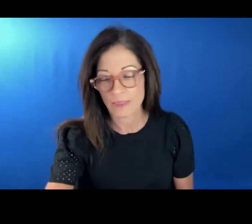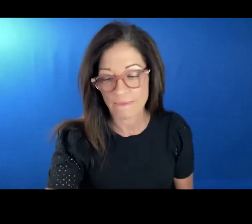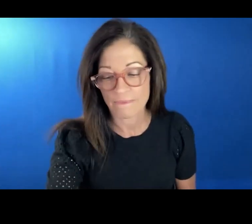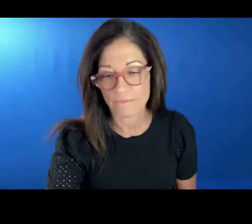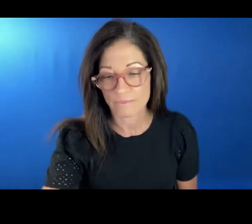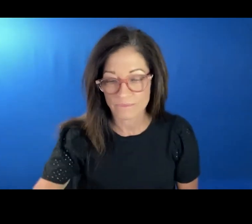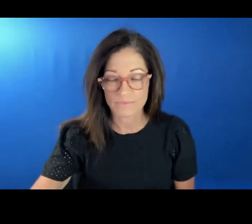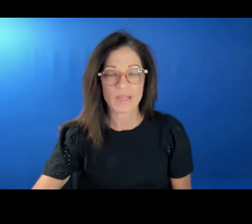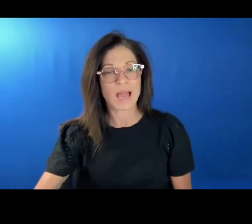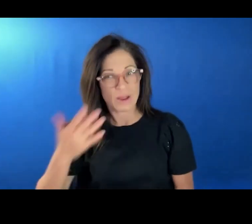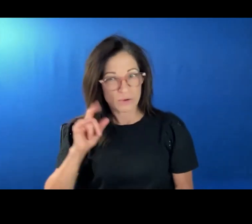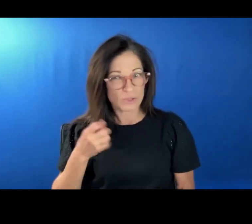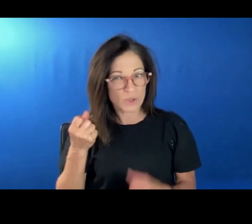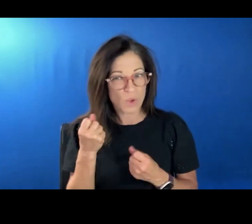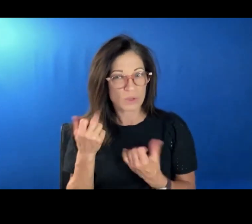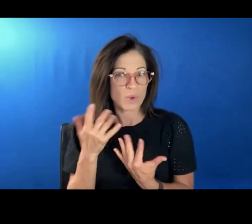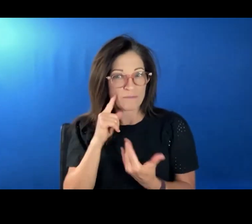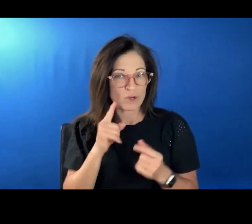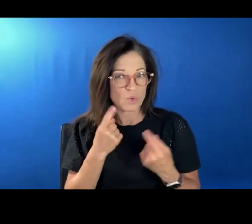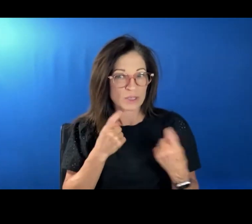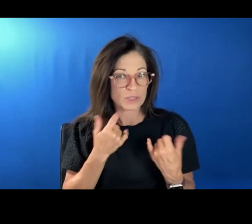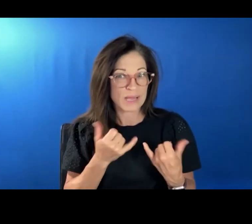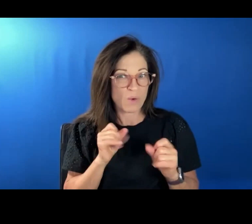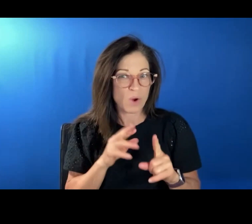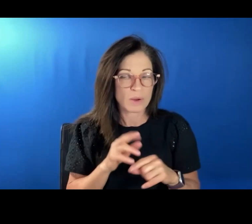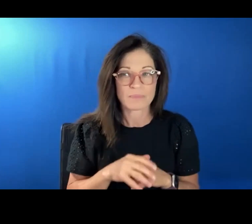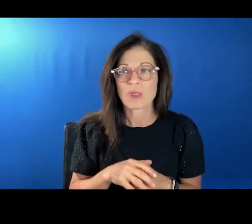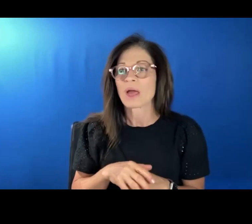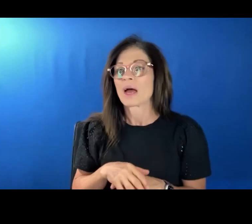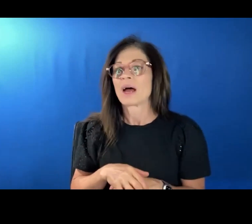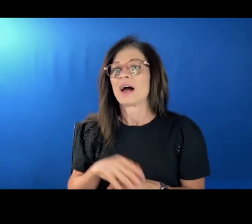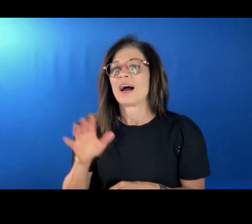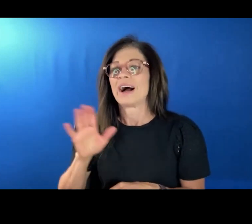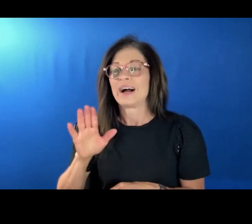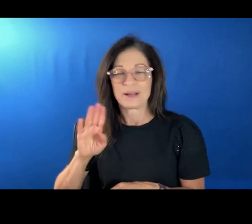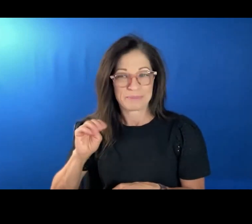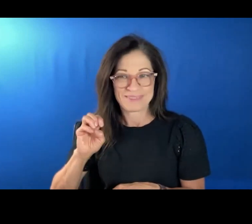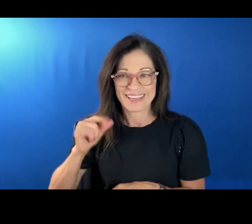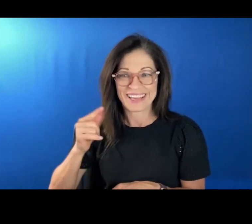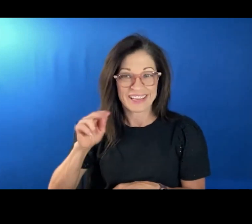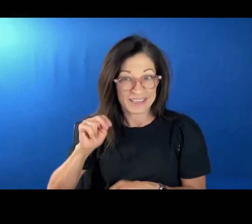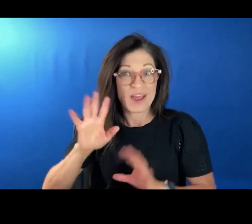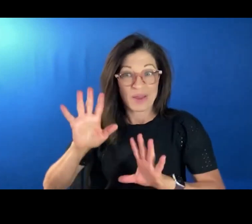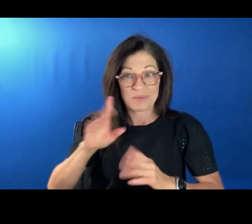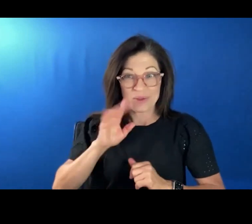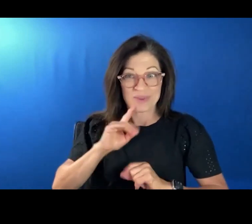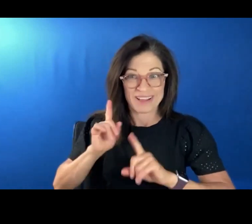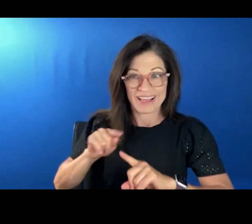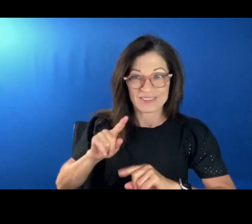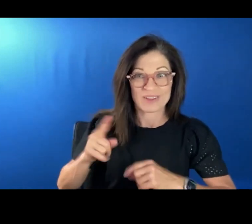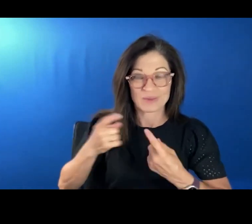questions now, or. We will get to those because there are Okay. many, right? There are a lot of different perspectives.